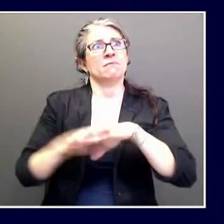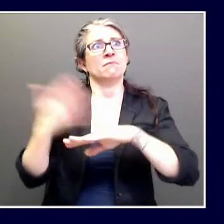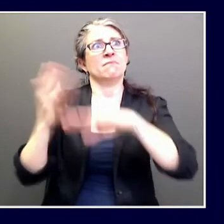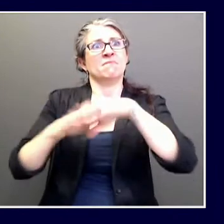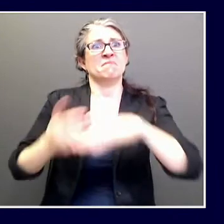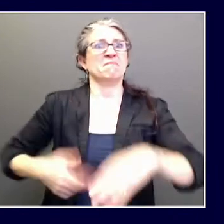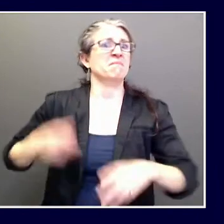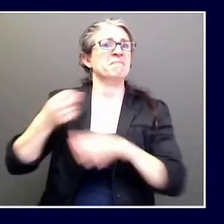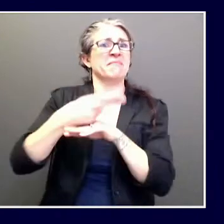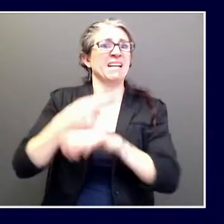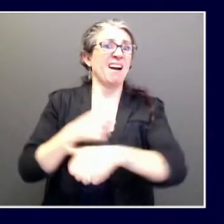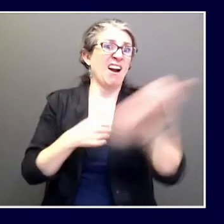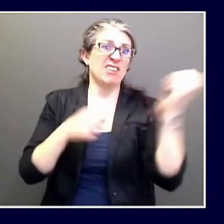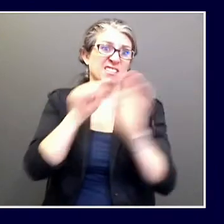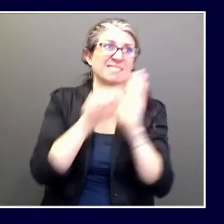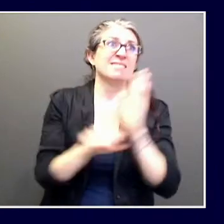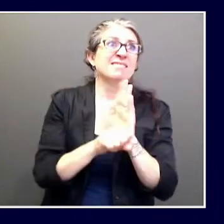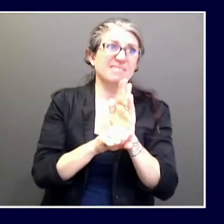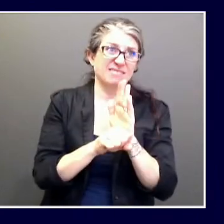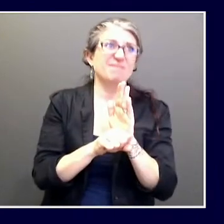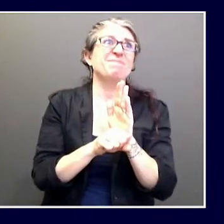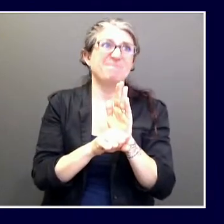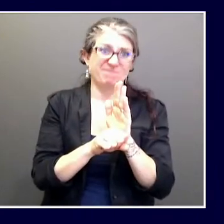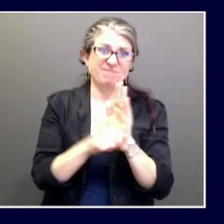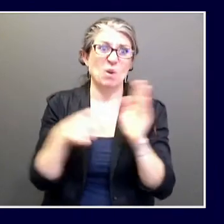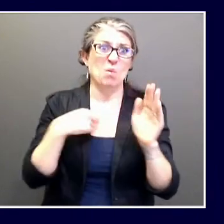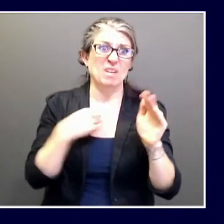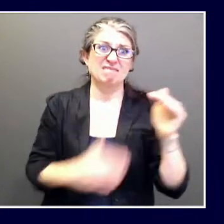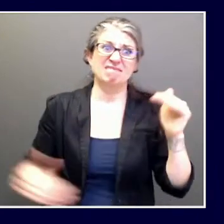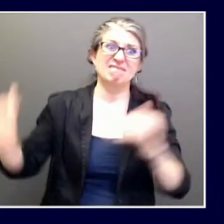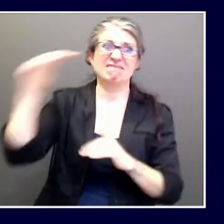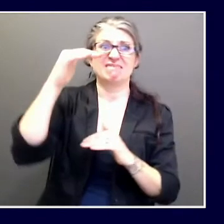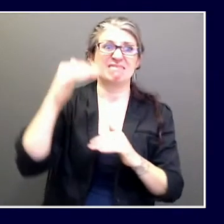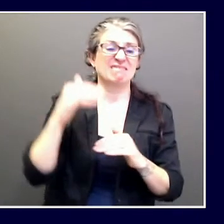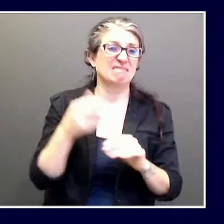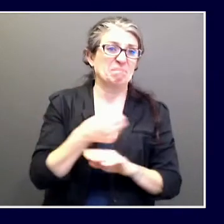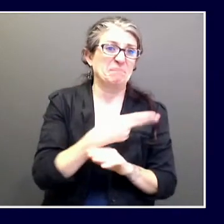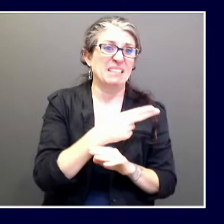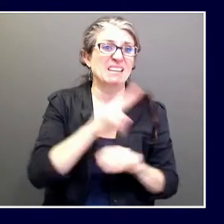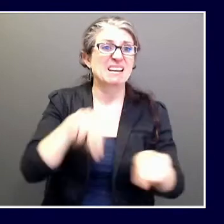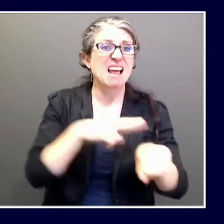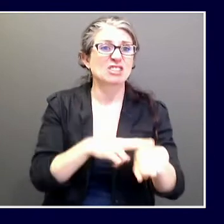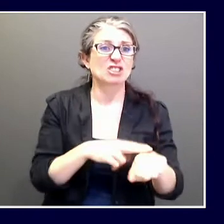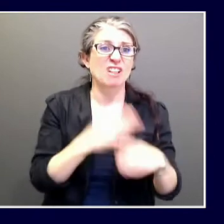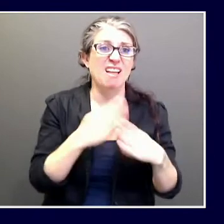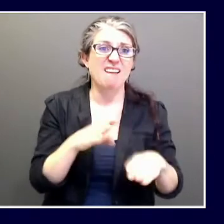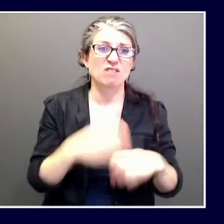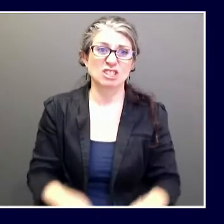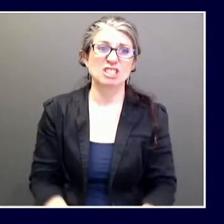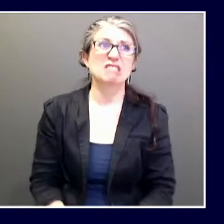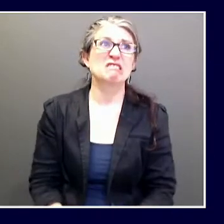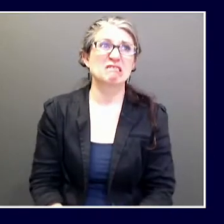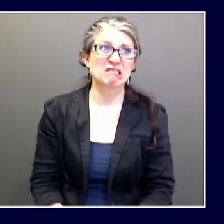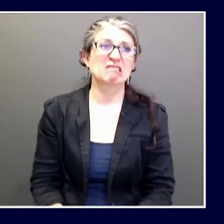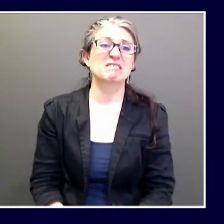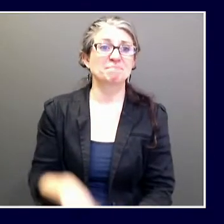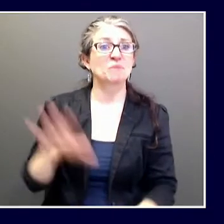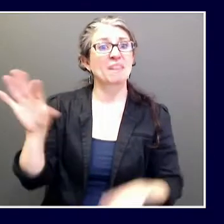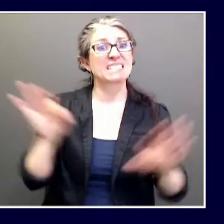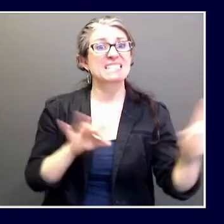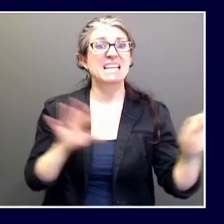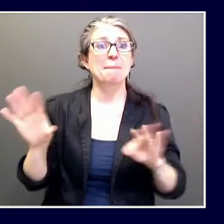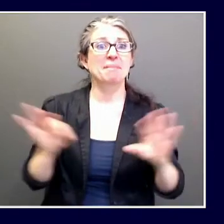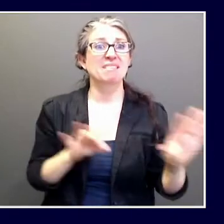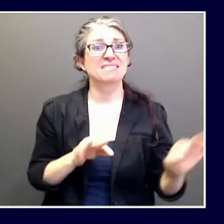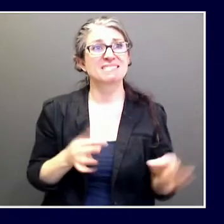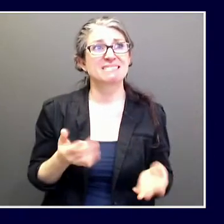average. The goal of sampling is not necessarily to characterize every single positive one, but as the